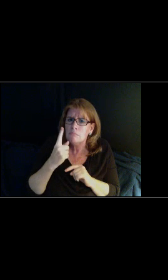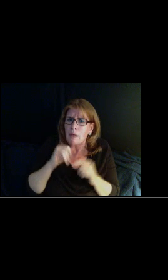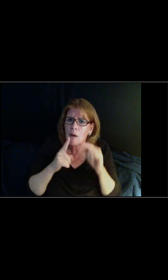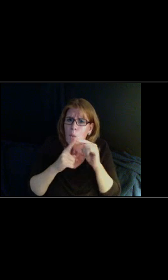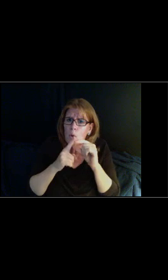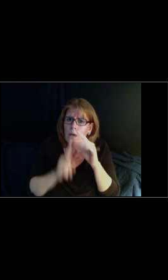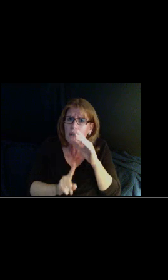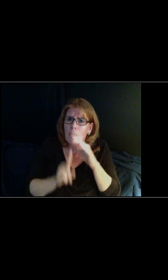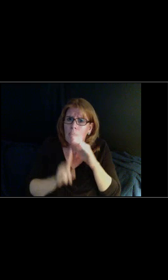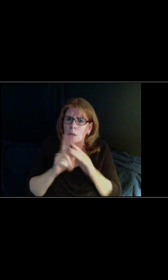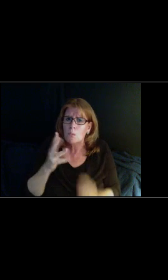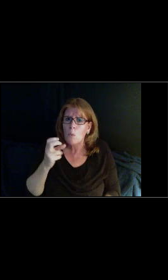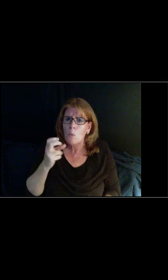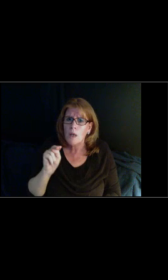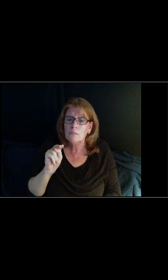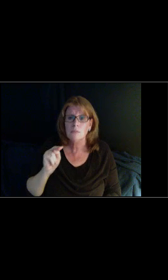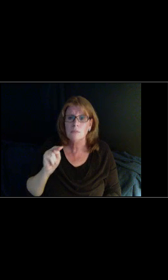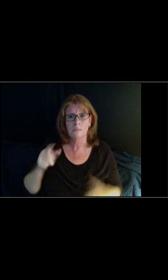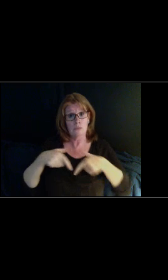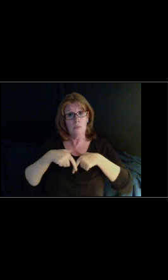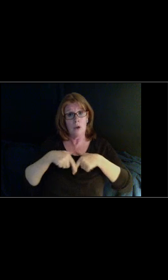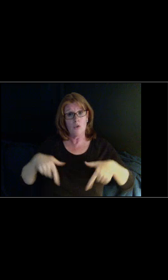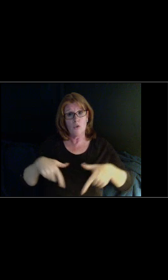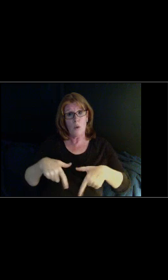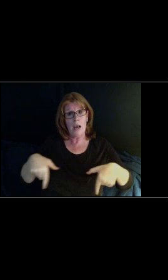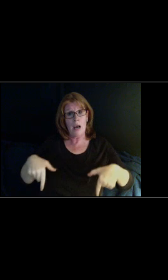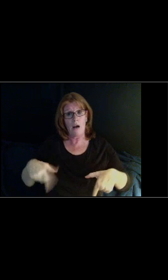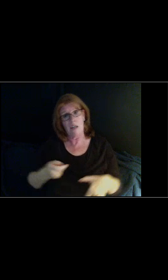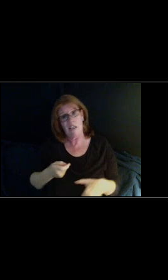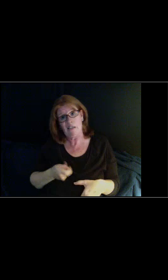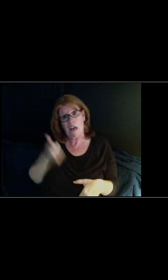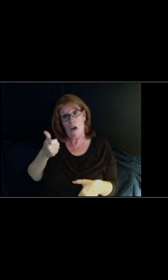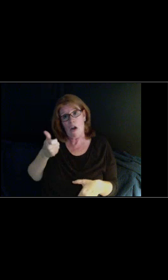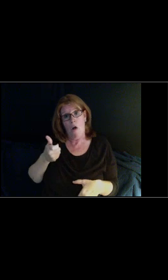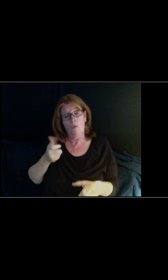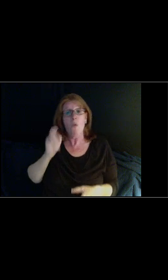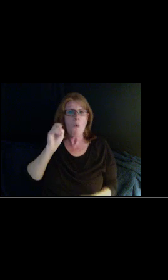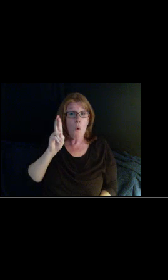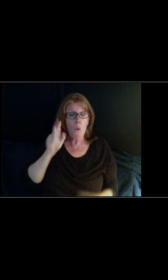am an interpreter, mostly in the medical field.